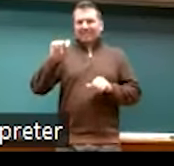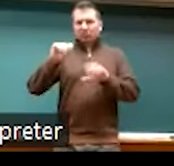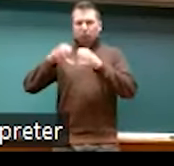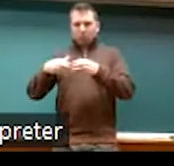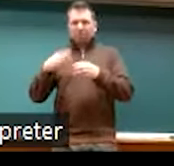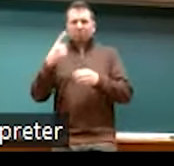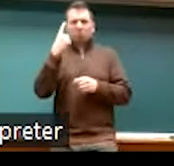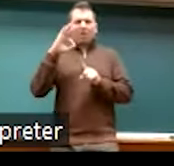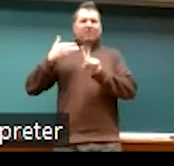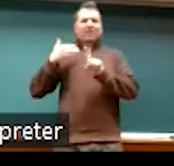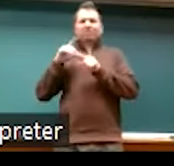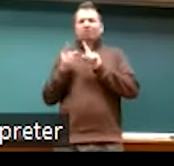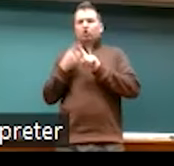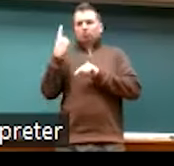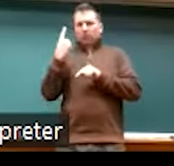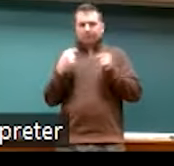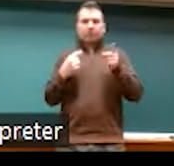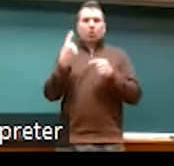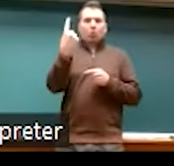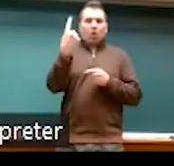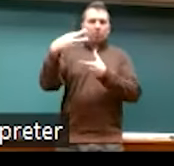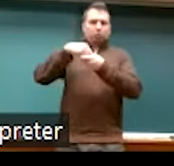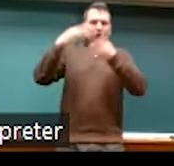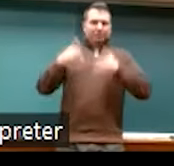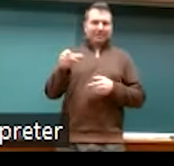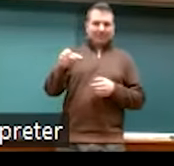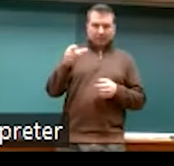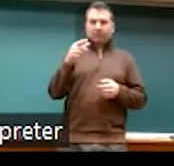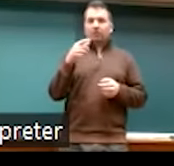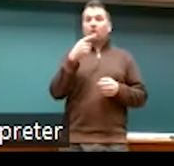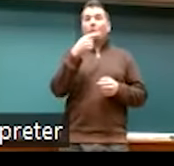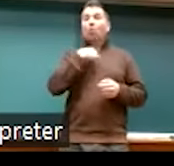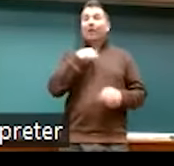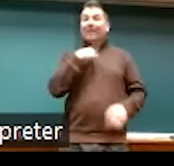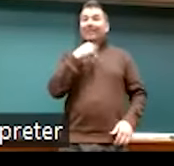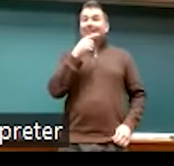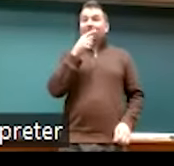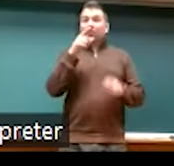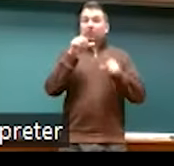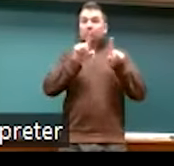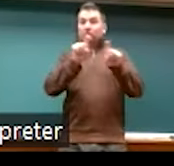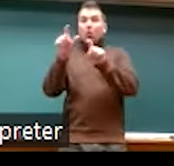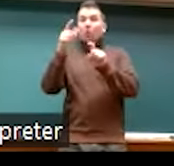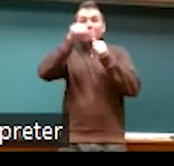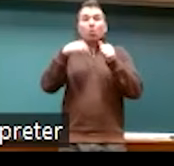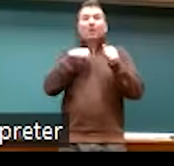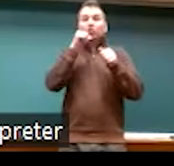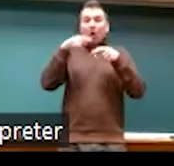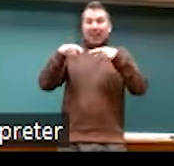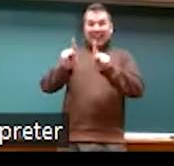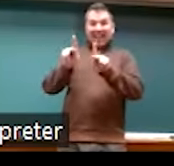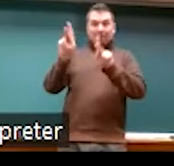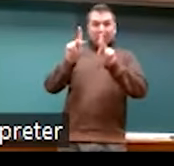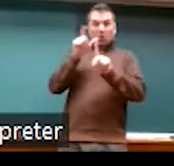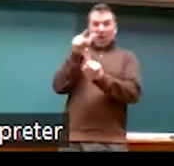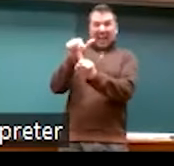And one of my participants came up to me, because you remember, we don't allow people who are currently actively manic, but we allow people with bipolar disorder